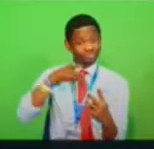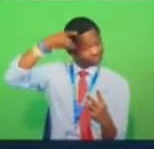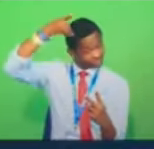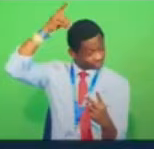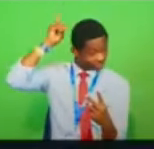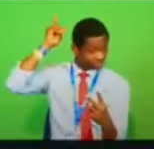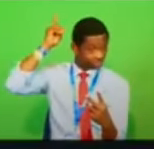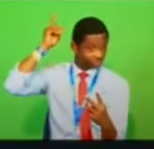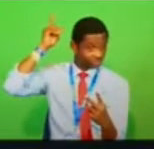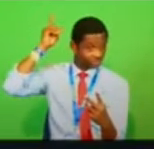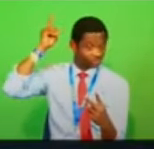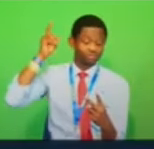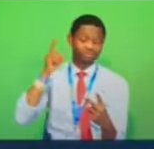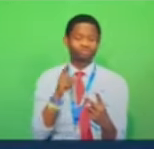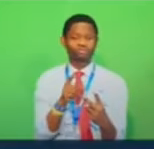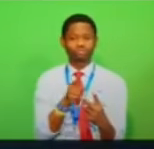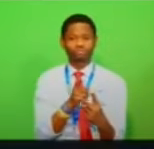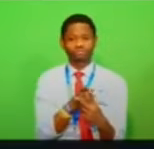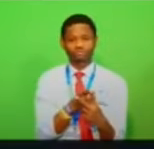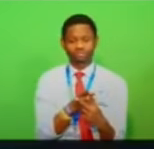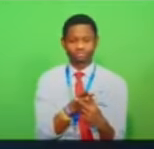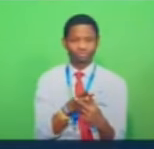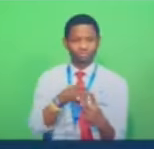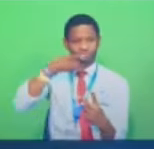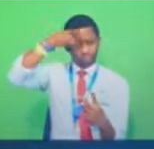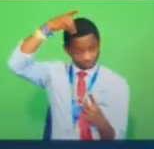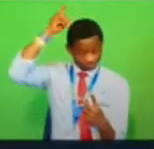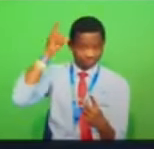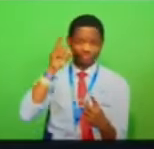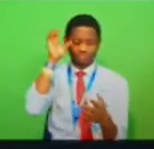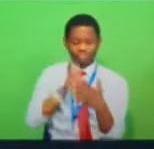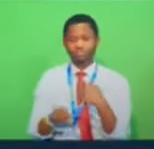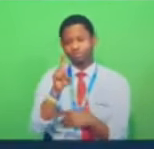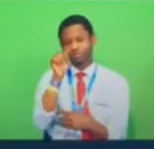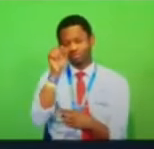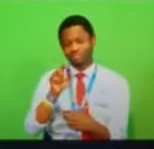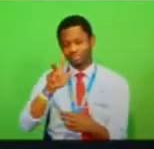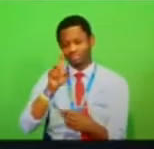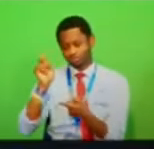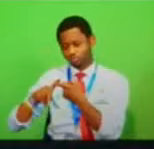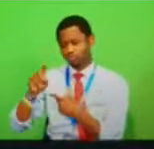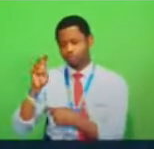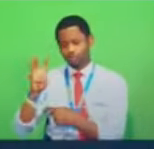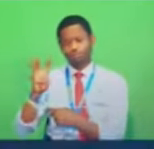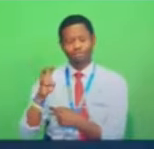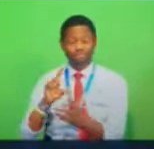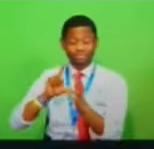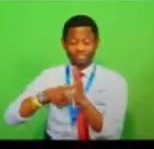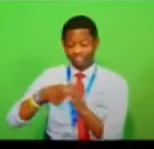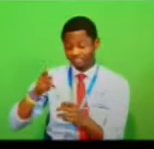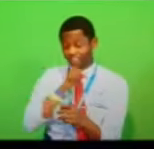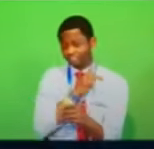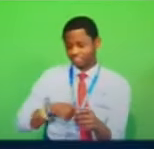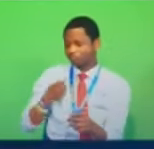verse 14. The rest I'll pick them later. Daniel chapter 1, verse 3 to 4. Then the king ordered